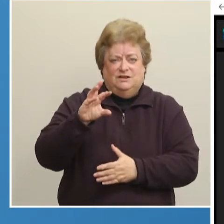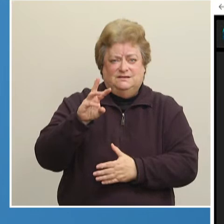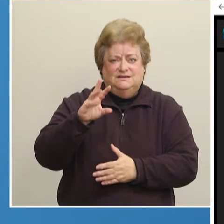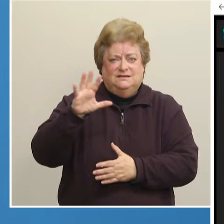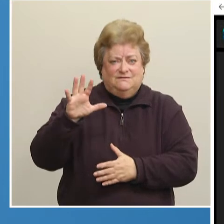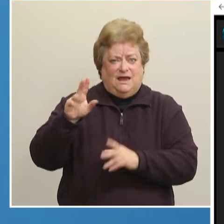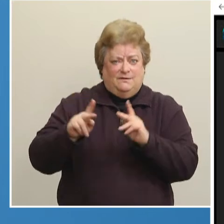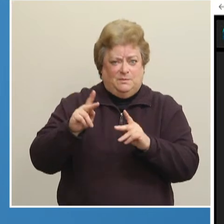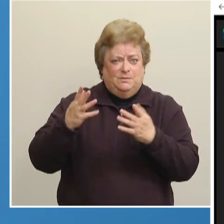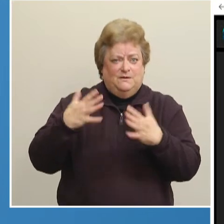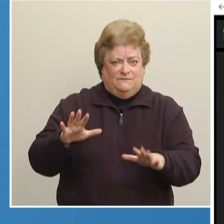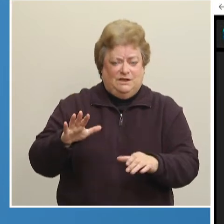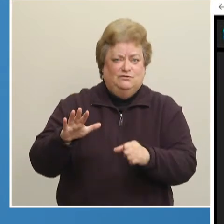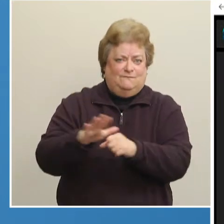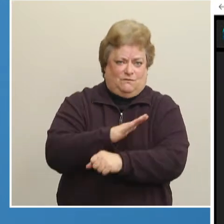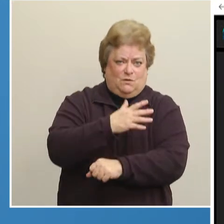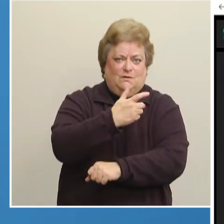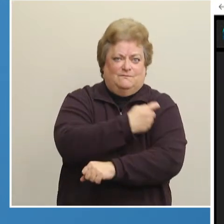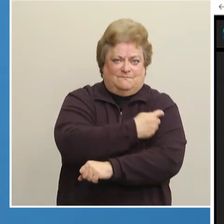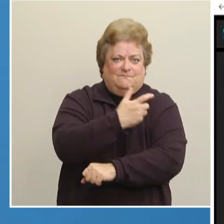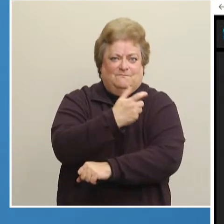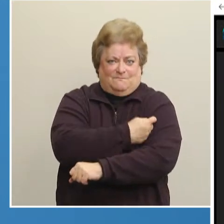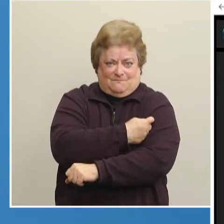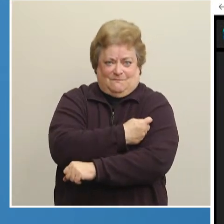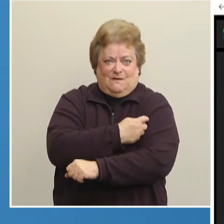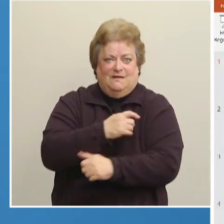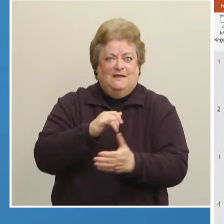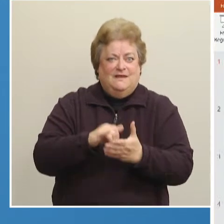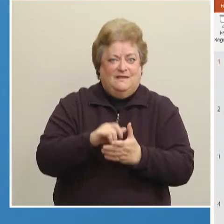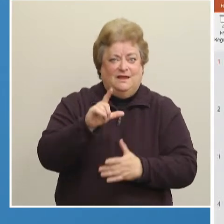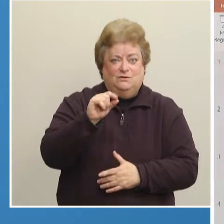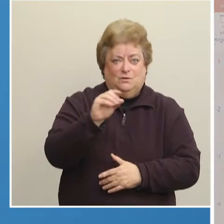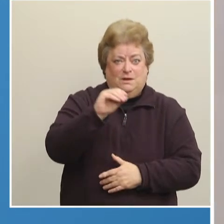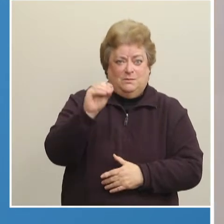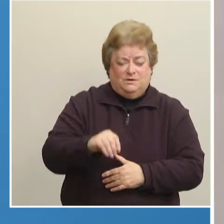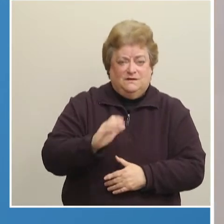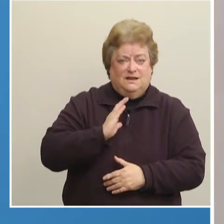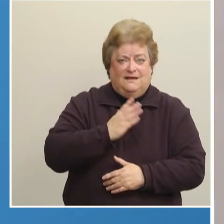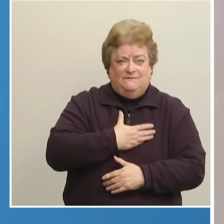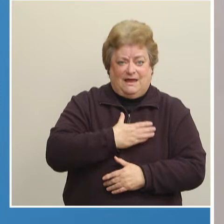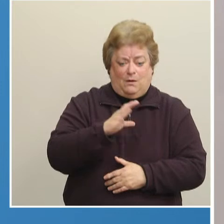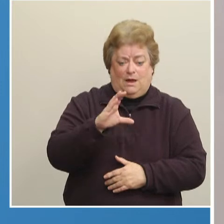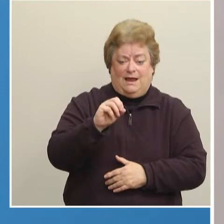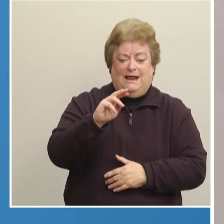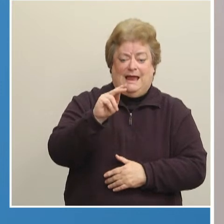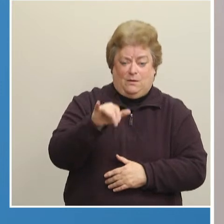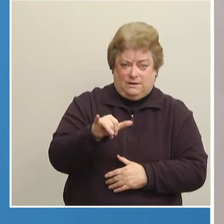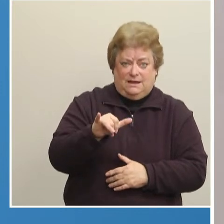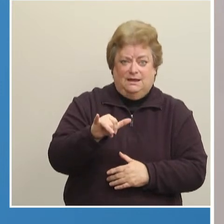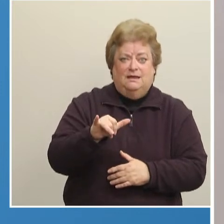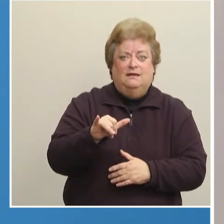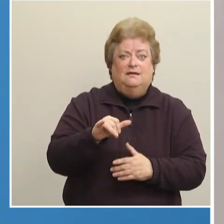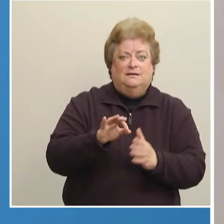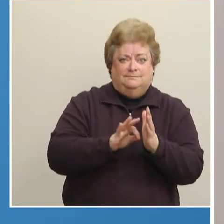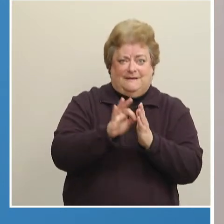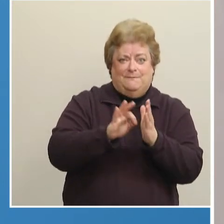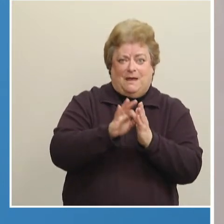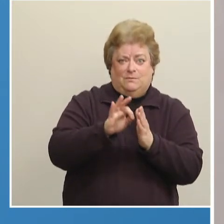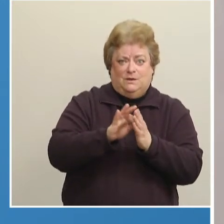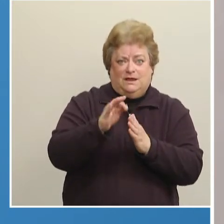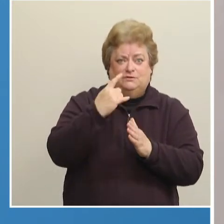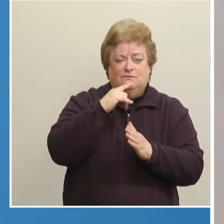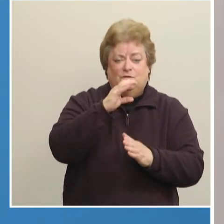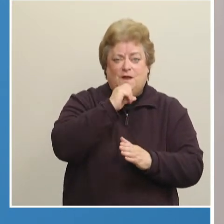50,765 people are fully vaccinated. That's just over 20% of our county population 16 and